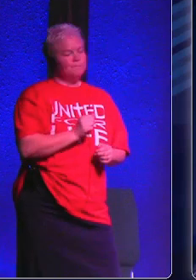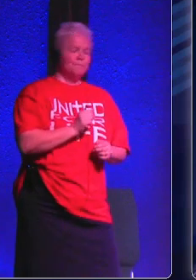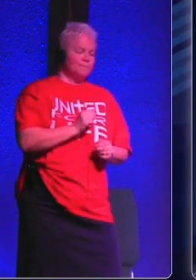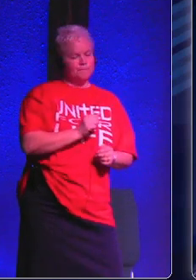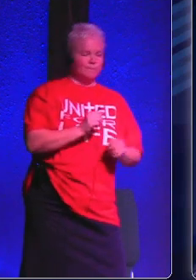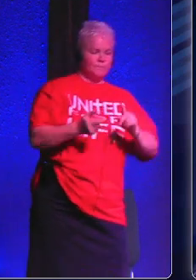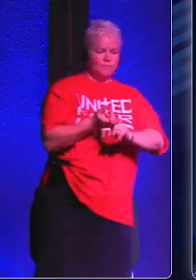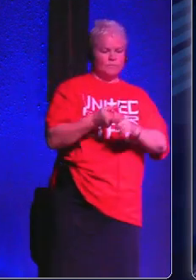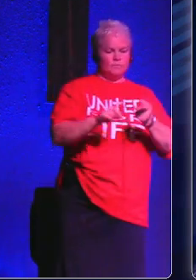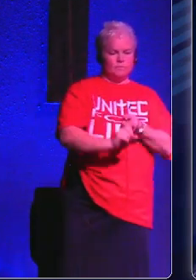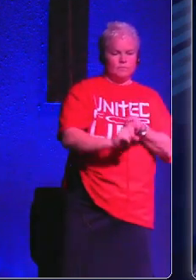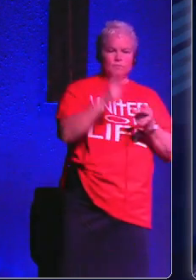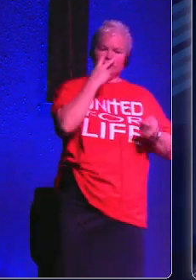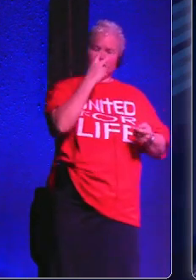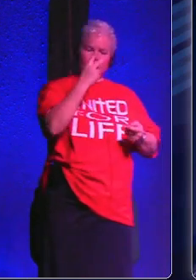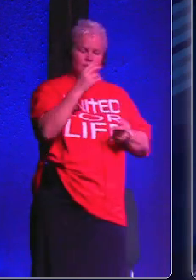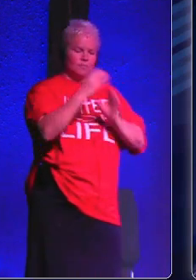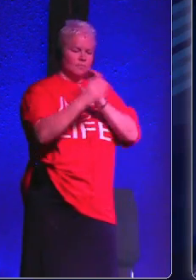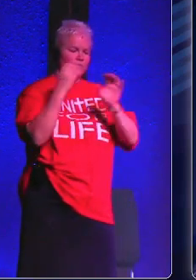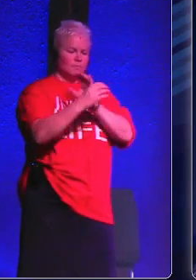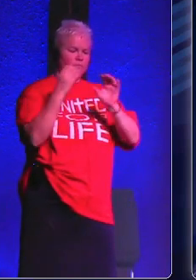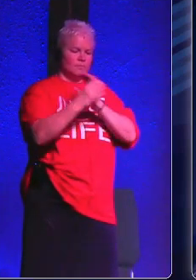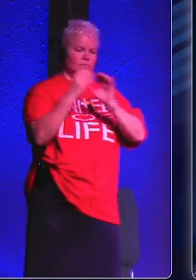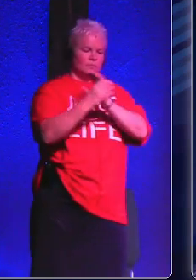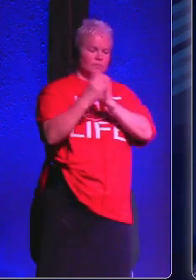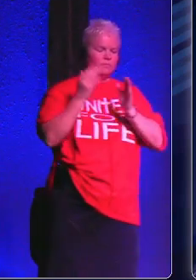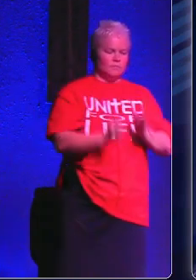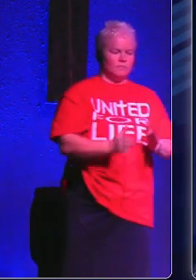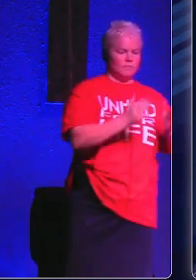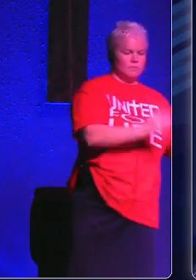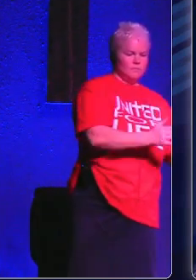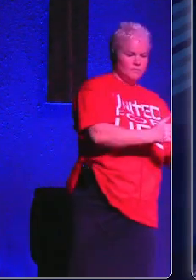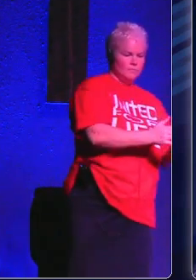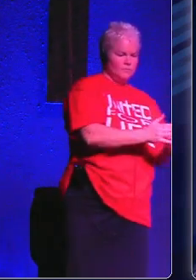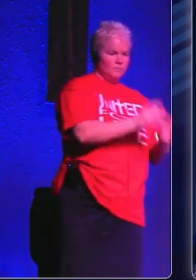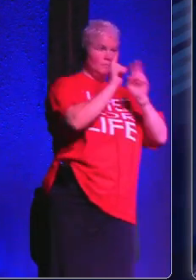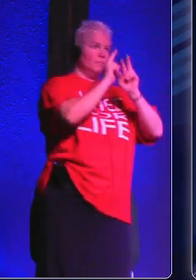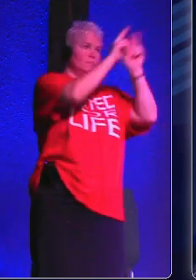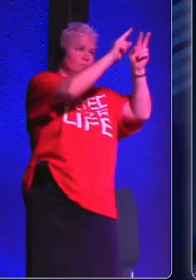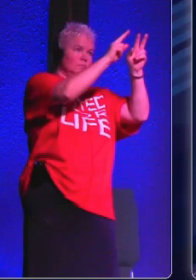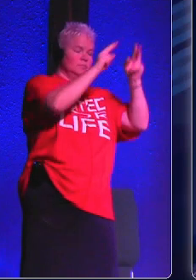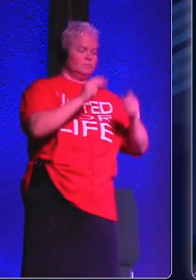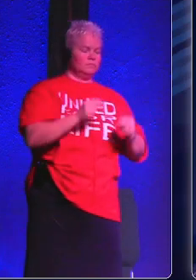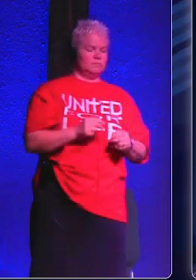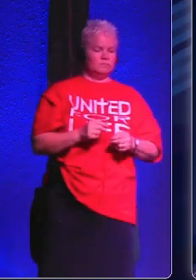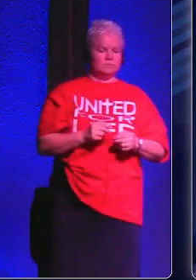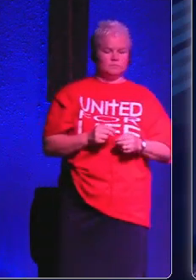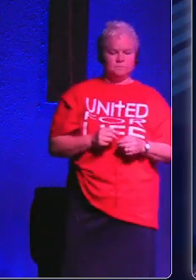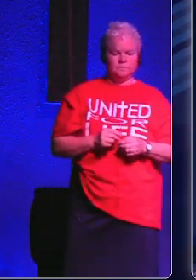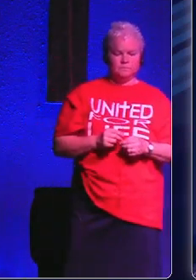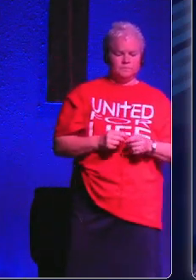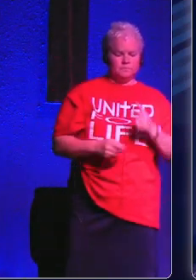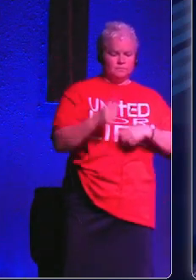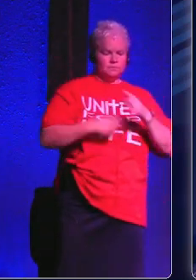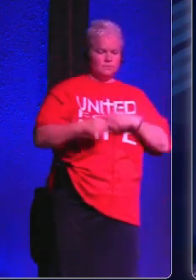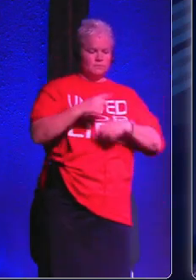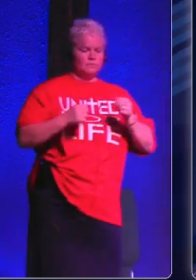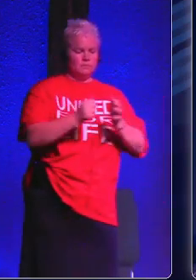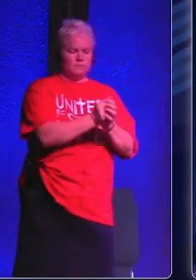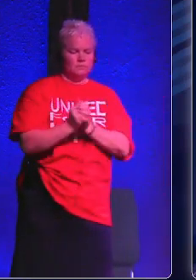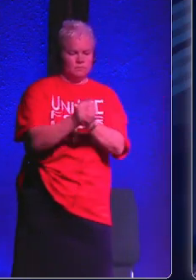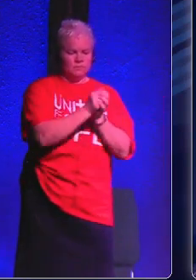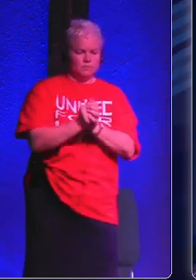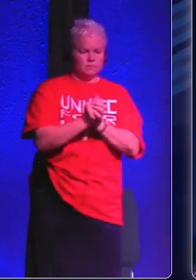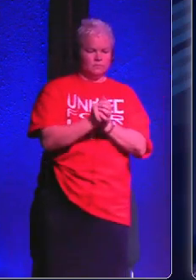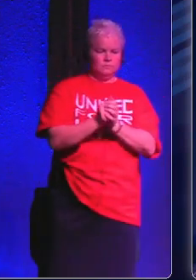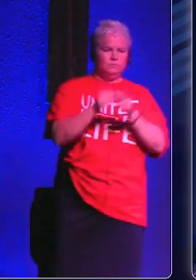to see friends, we get to have conversations, and that's such good edification for the body. But most of all, we get to come